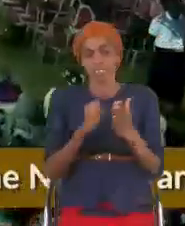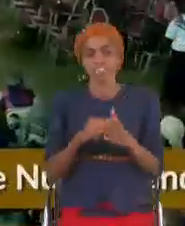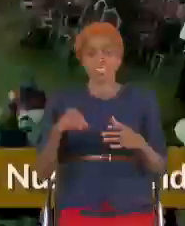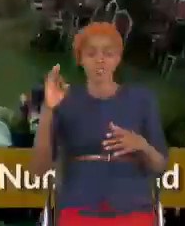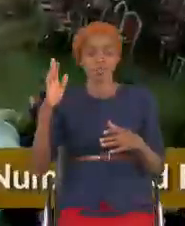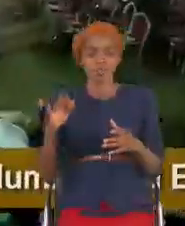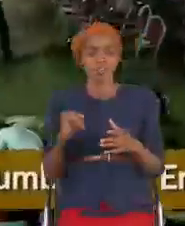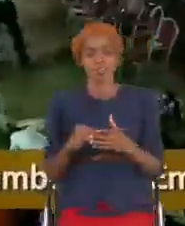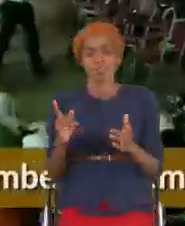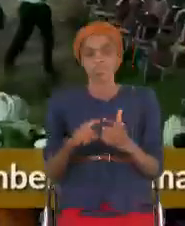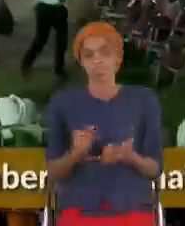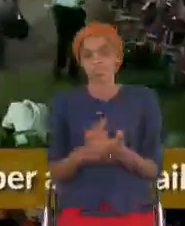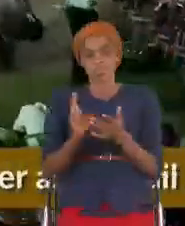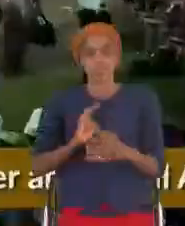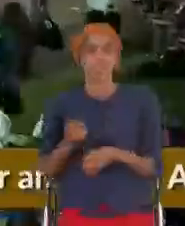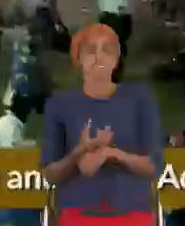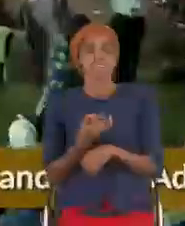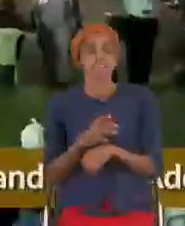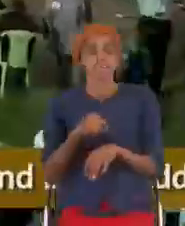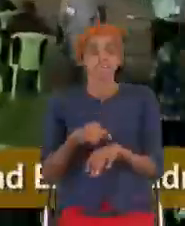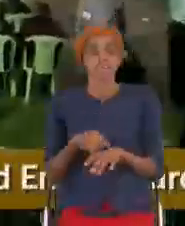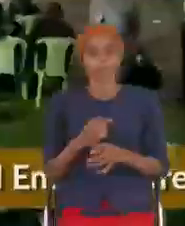the counseling period.